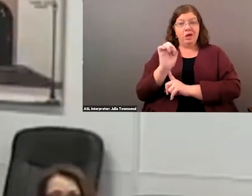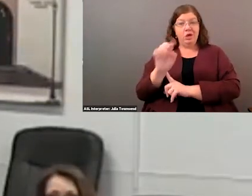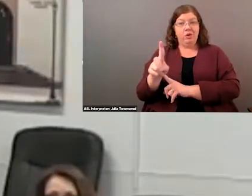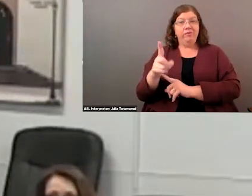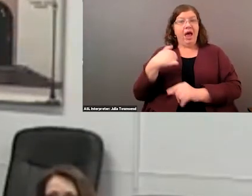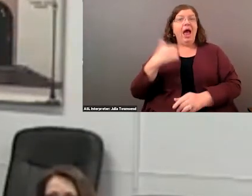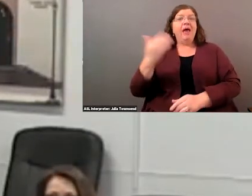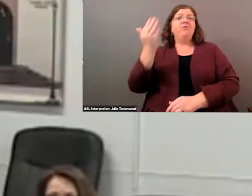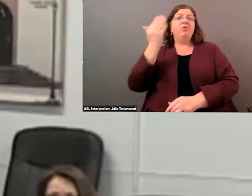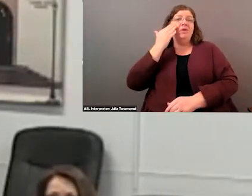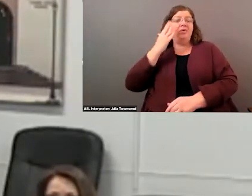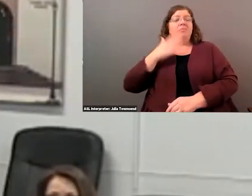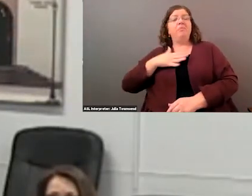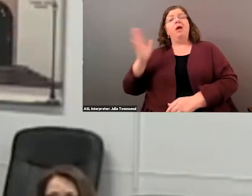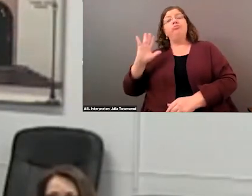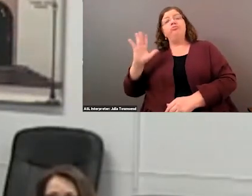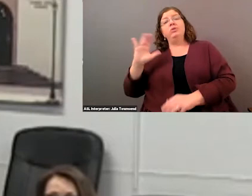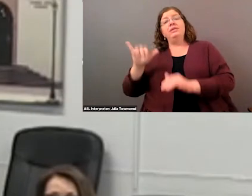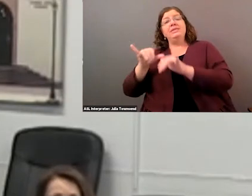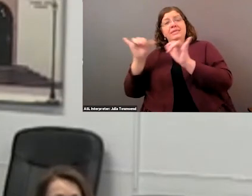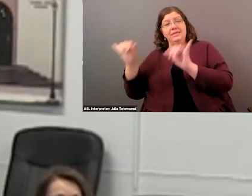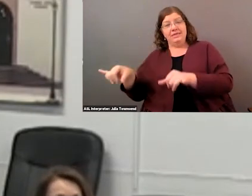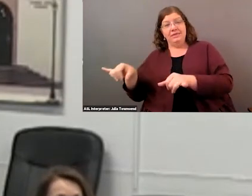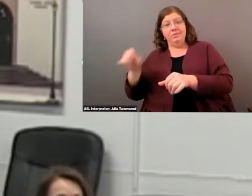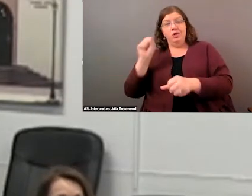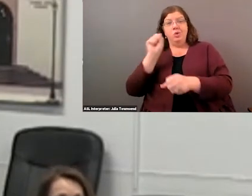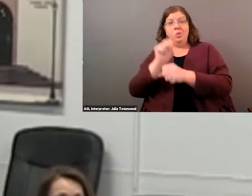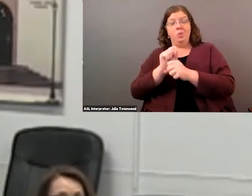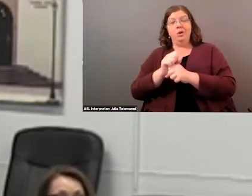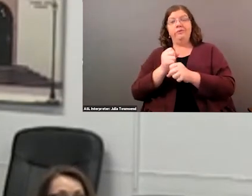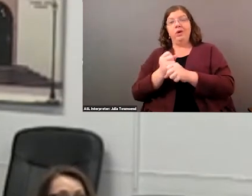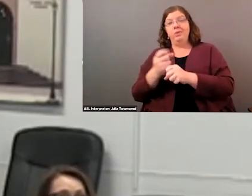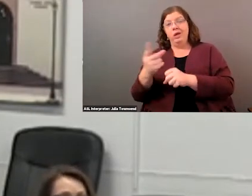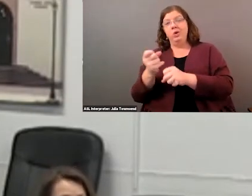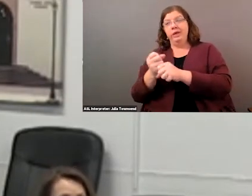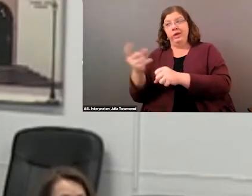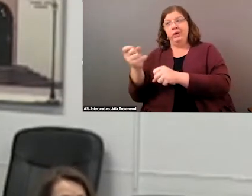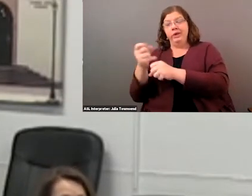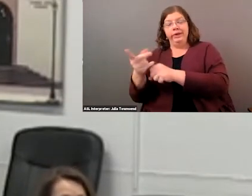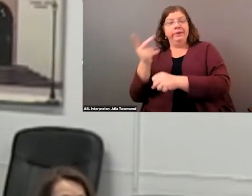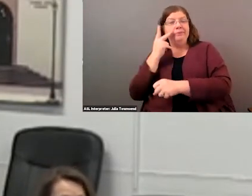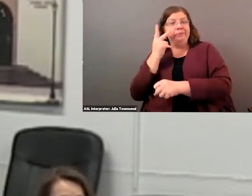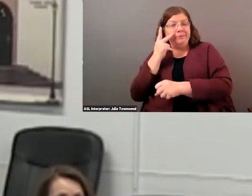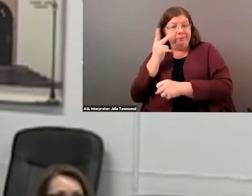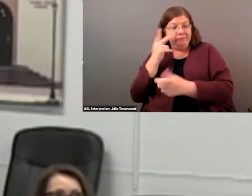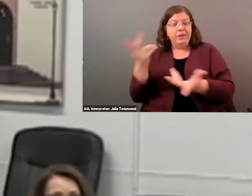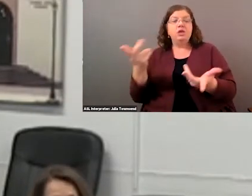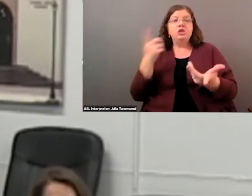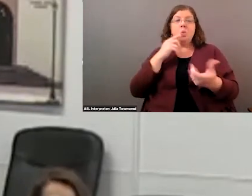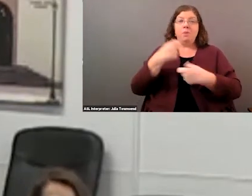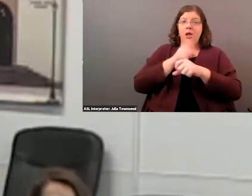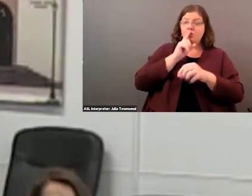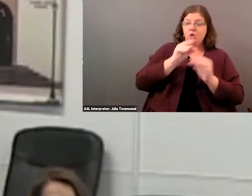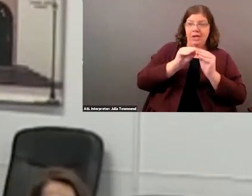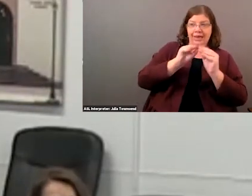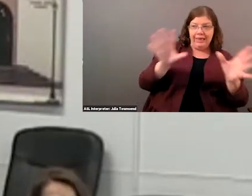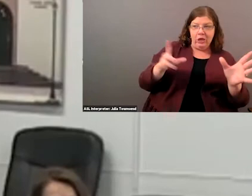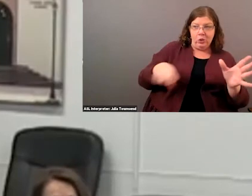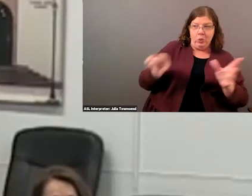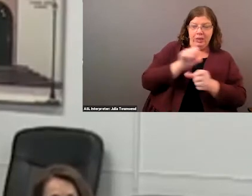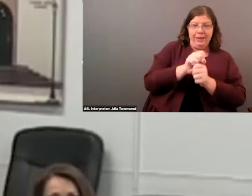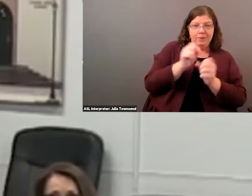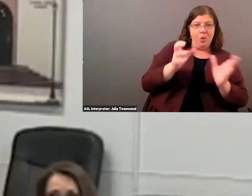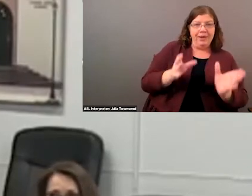basis. And so we'll make sure that we make that very clear to the employee. They still get to keep their job. So if a teacher wants to be a